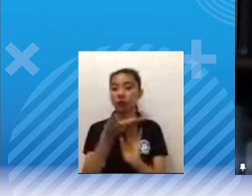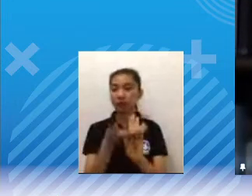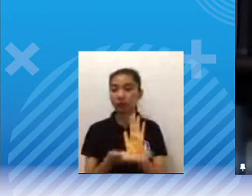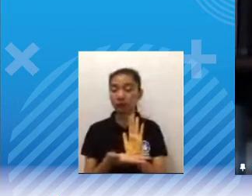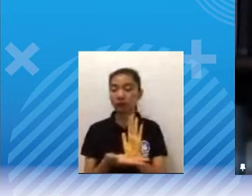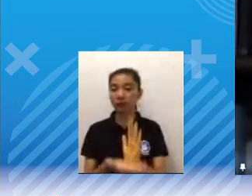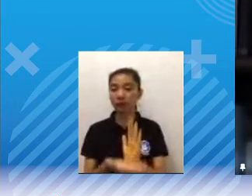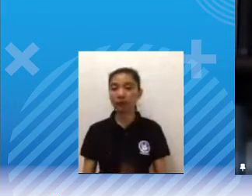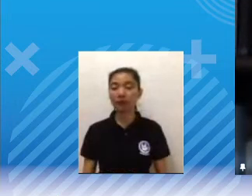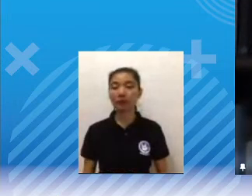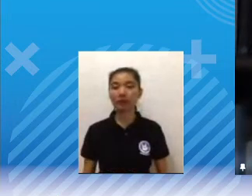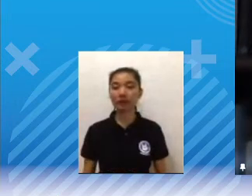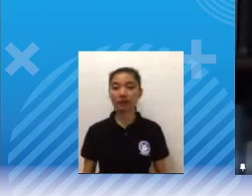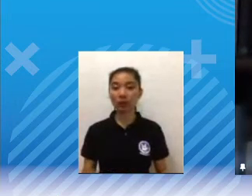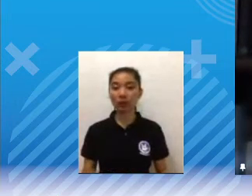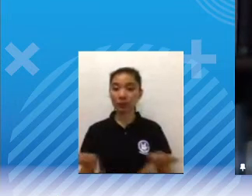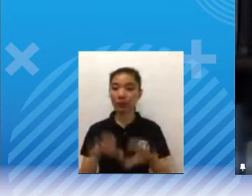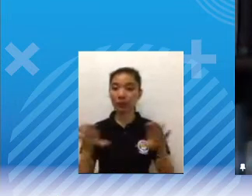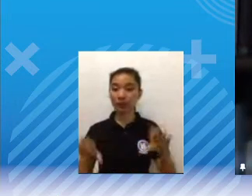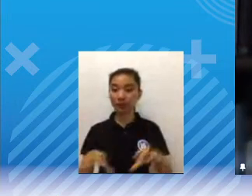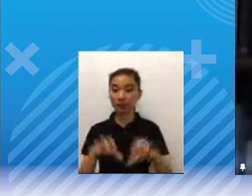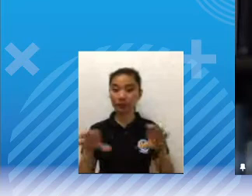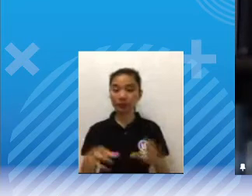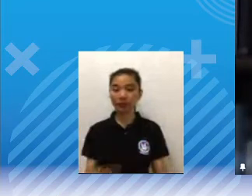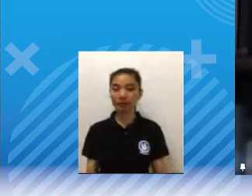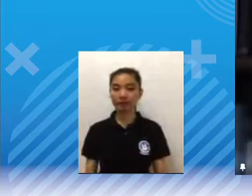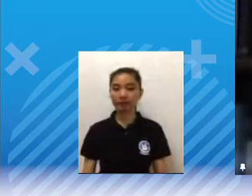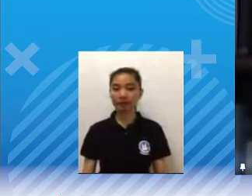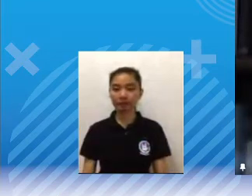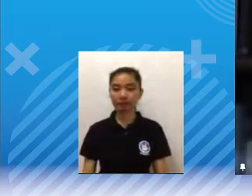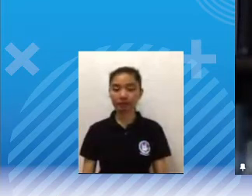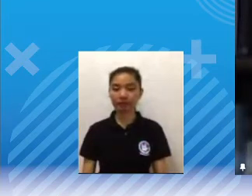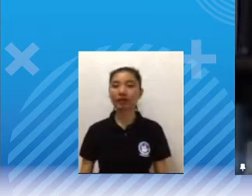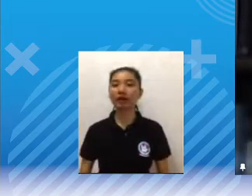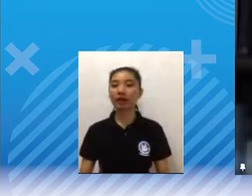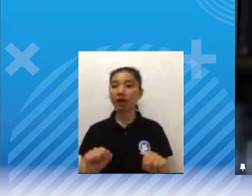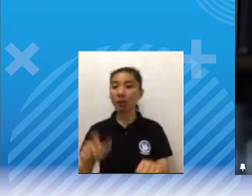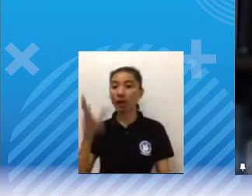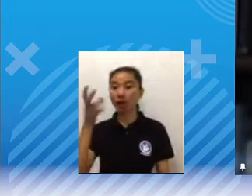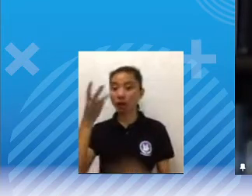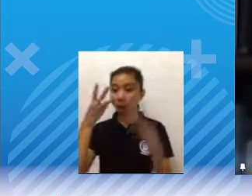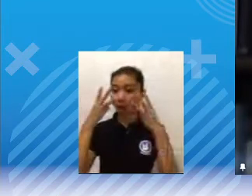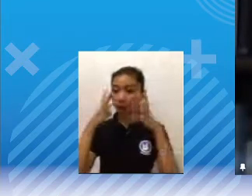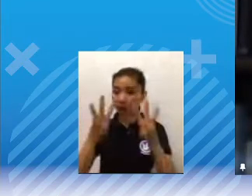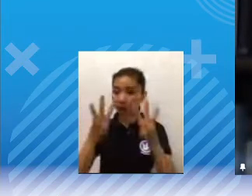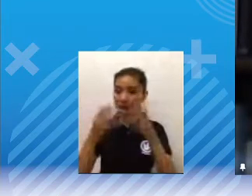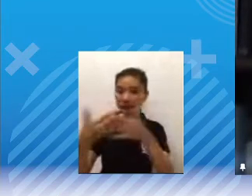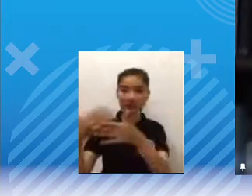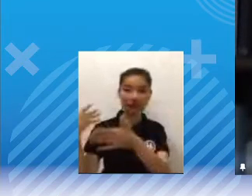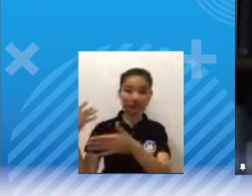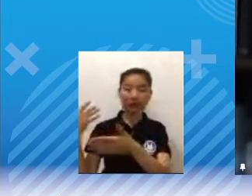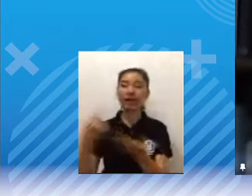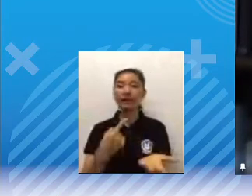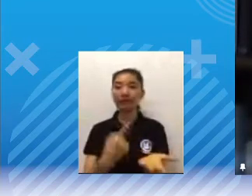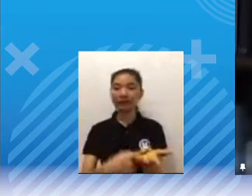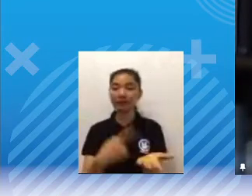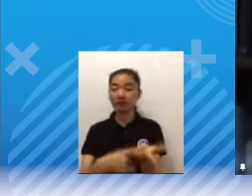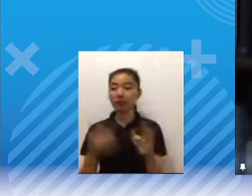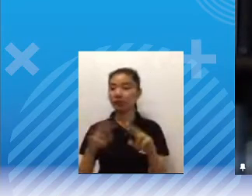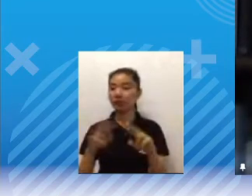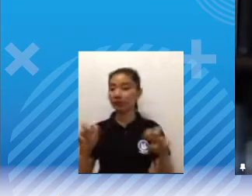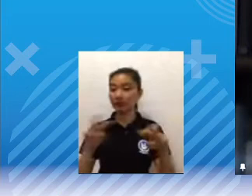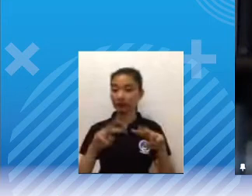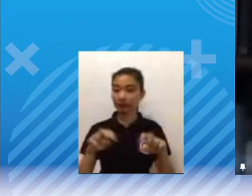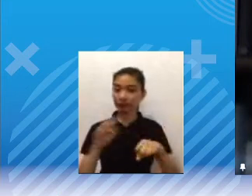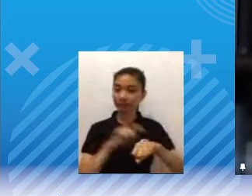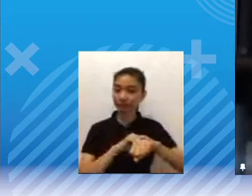yung previous episode ng Research O'Clock. Okay, so that's it for now para sa ating mga reactions. Ipapakilala